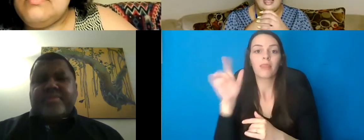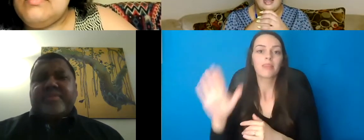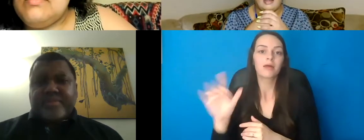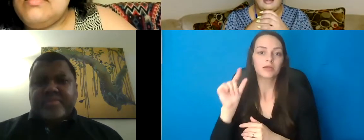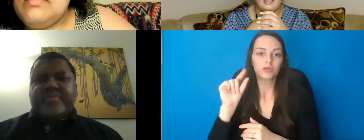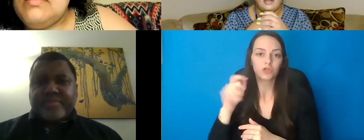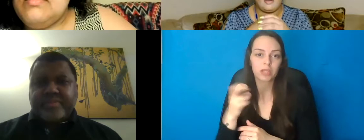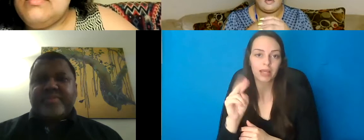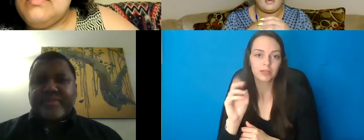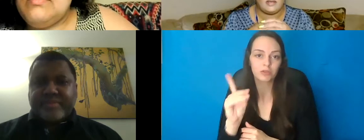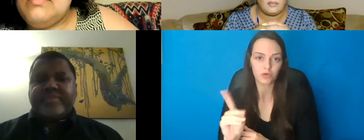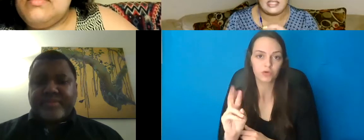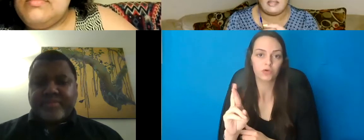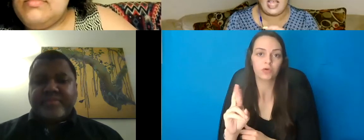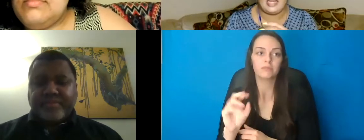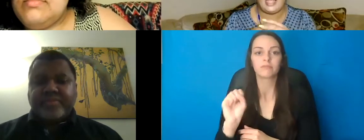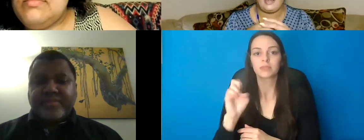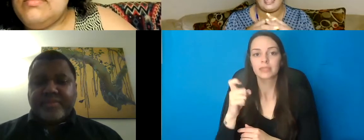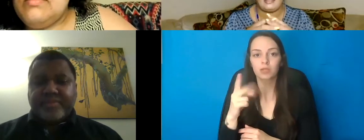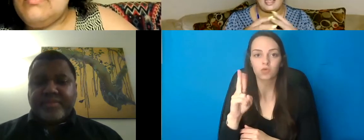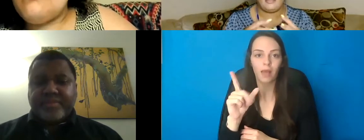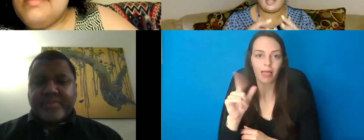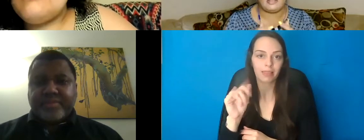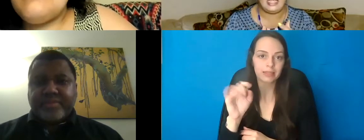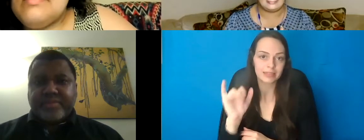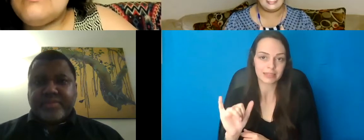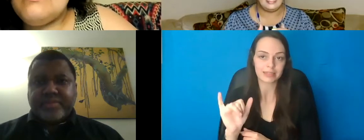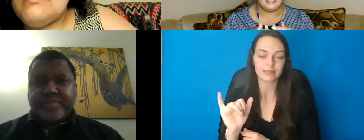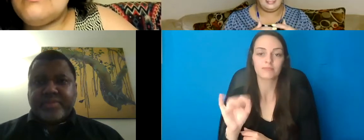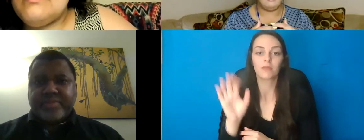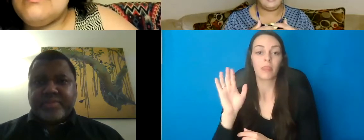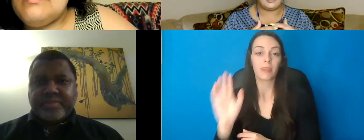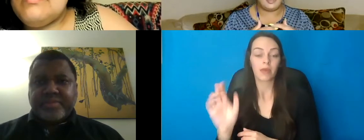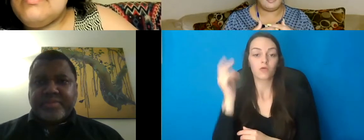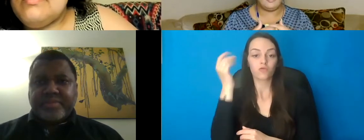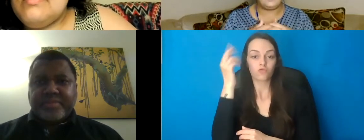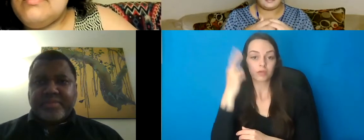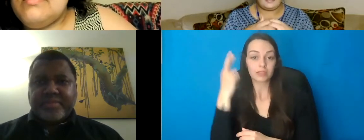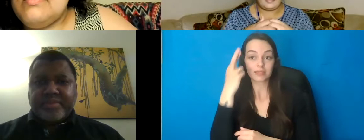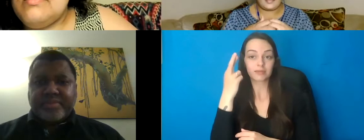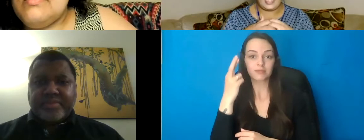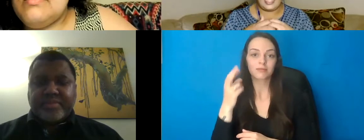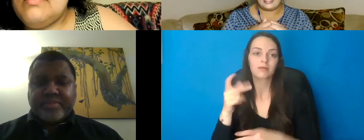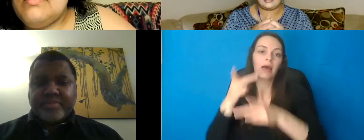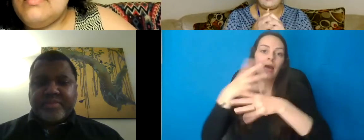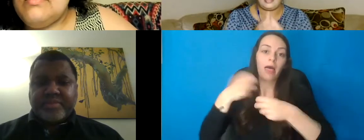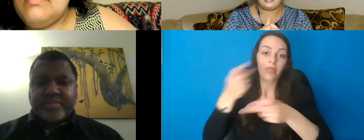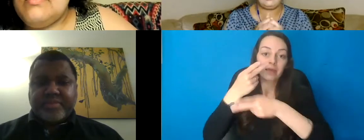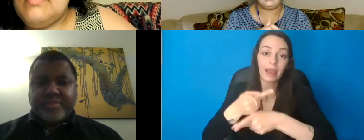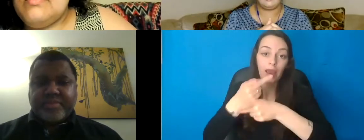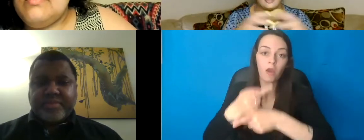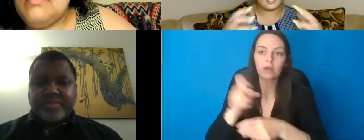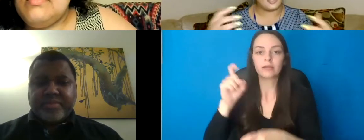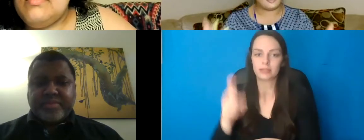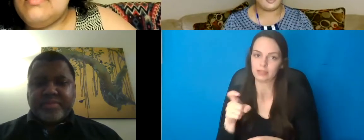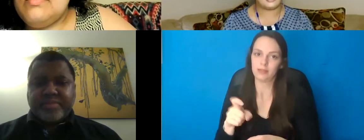are because of that they are not getting the health care that they need. So it's making things